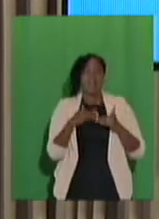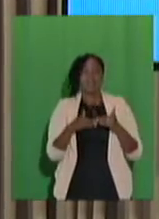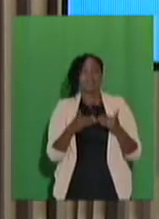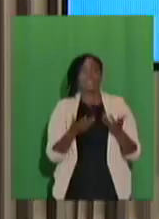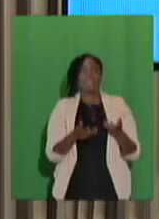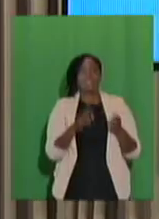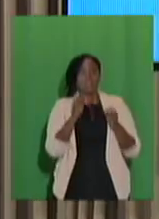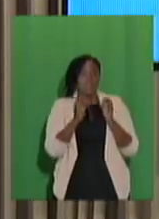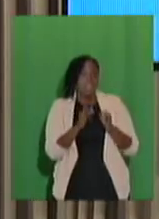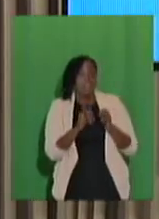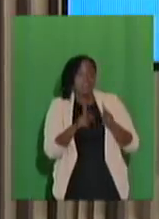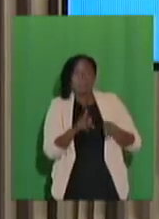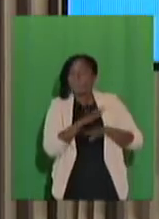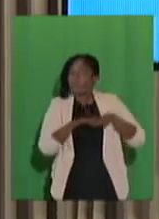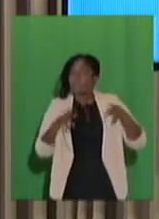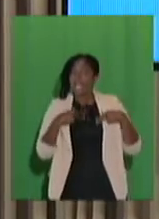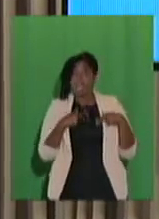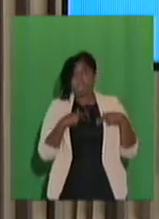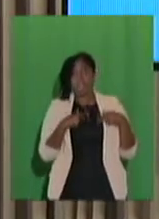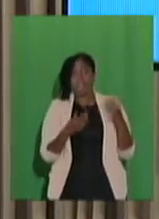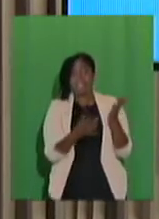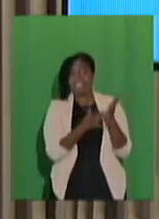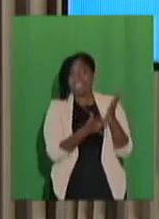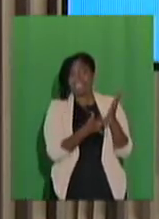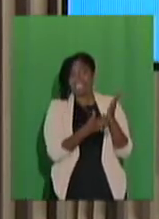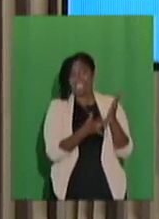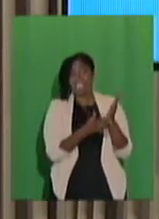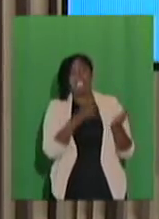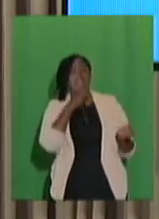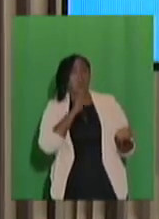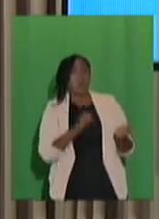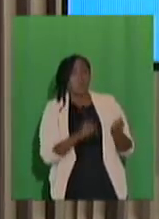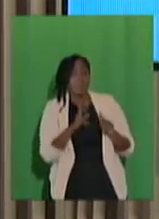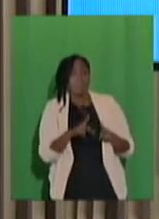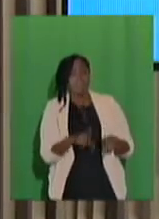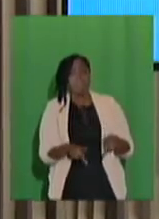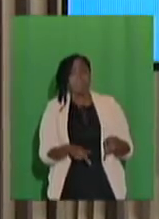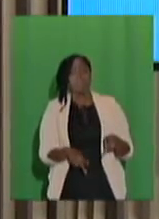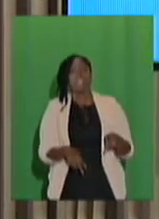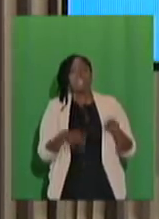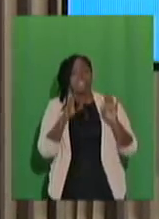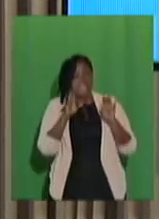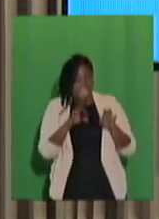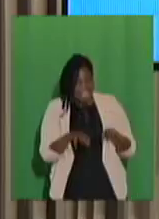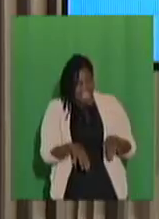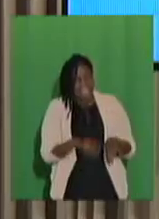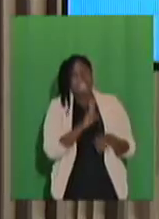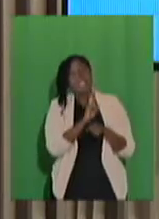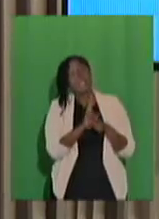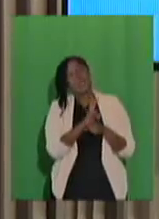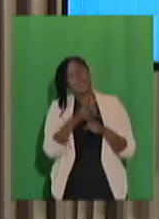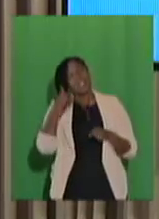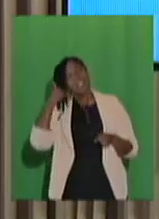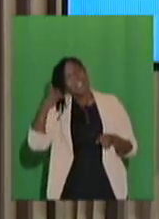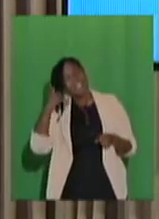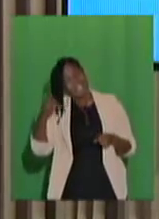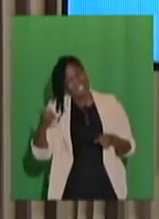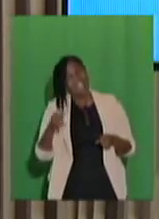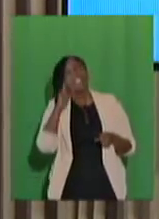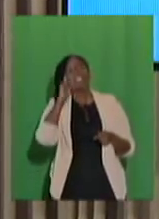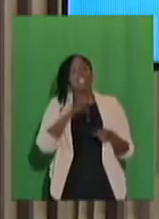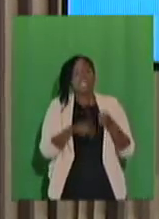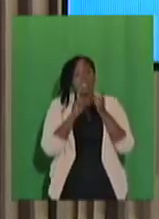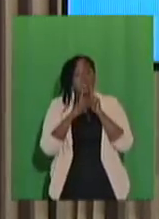technology, like the elderly, they will have freer access to the hotline where they need to speak to a